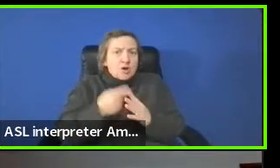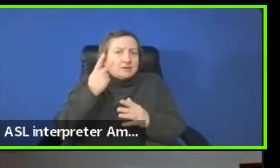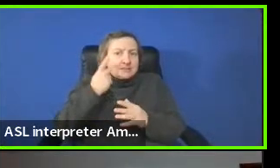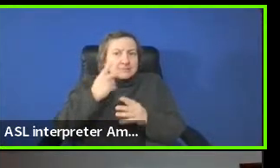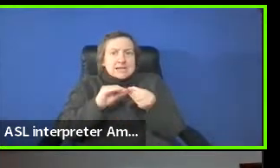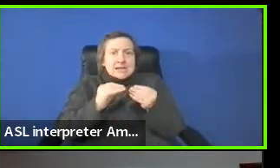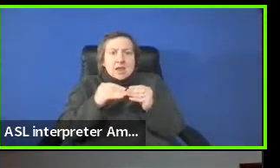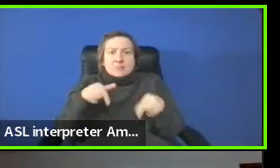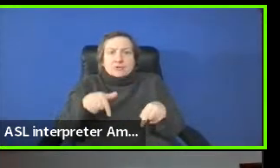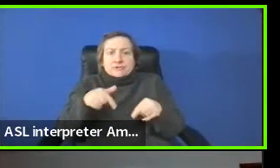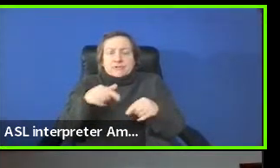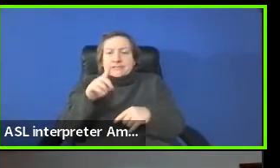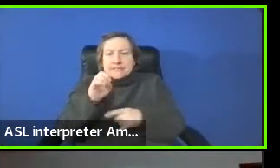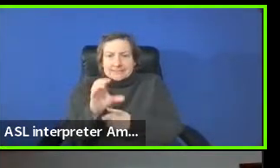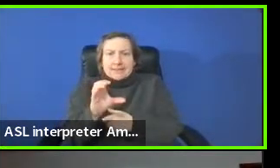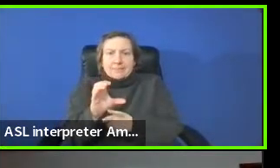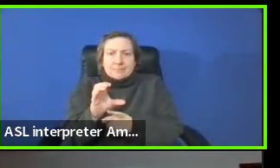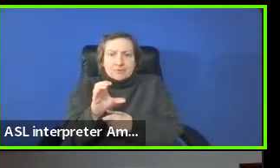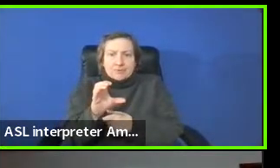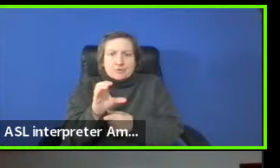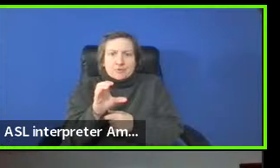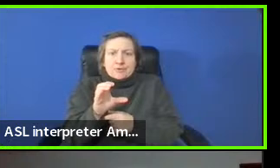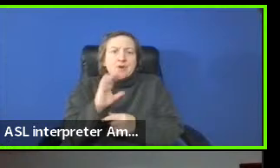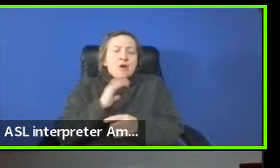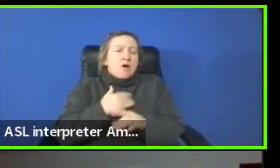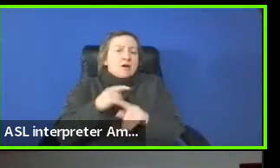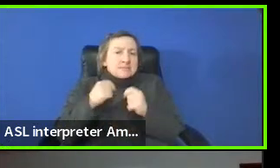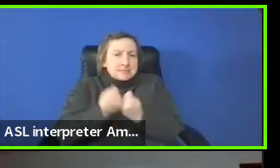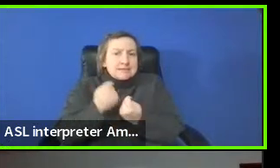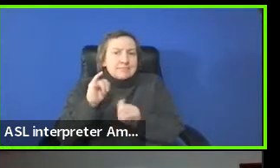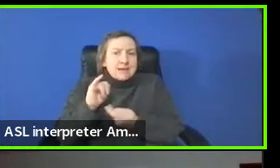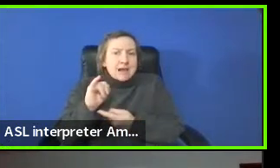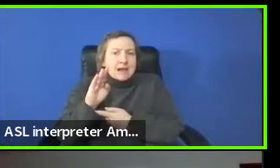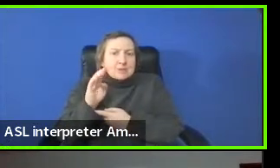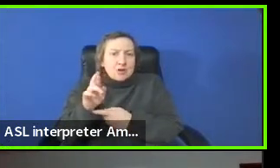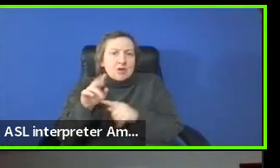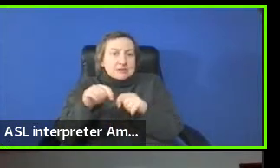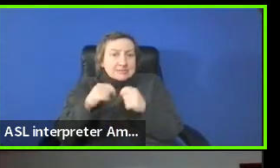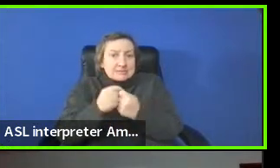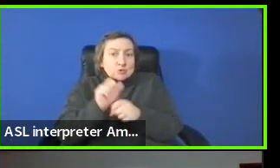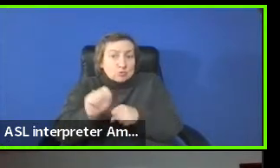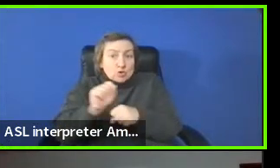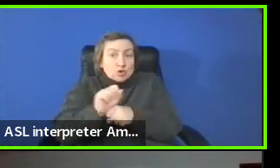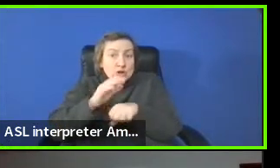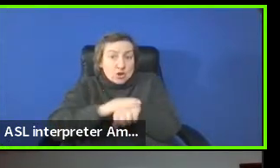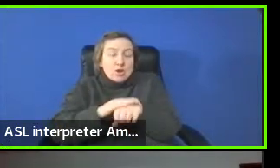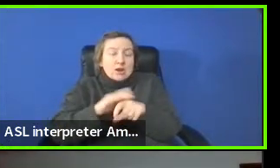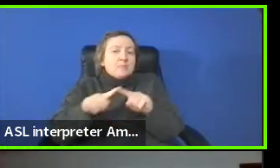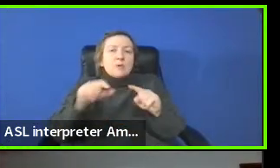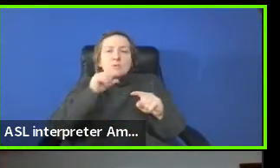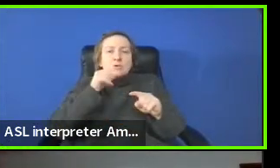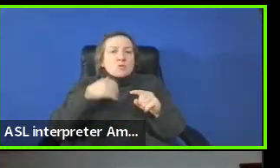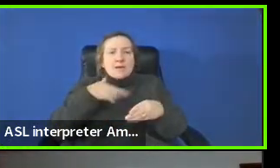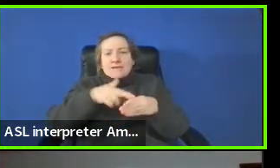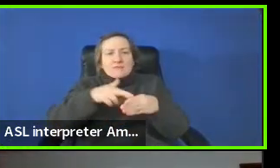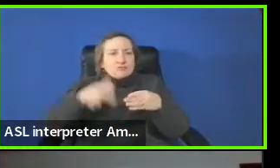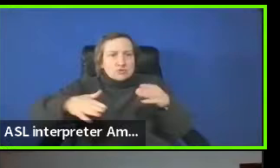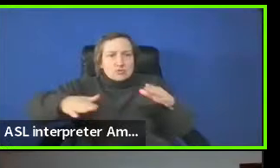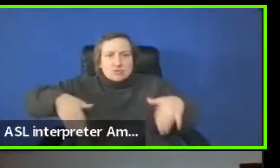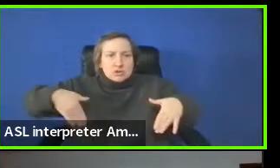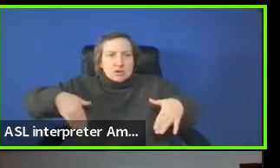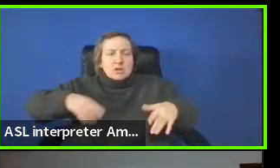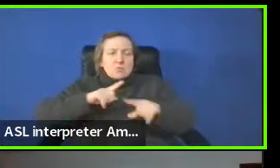December. Our team, our IBR team, is working on it. We just don't have the results back yet, but